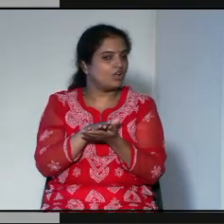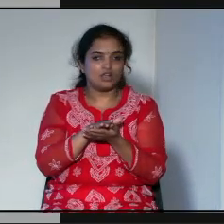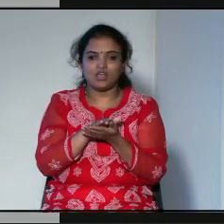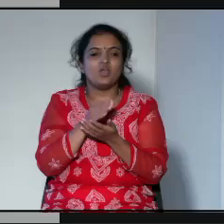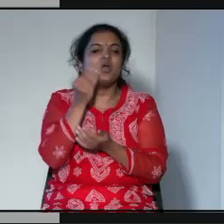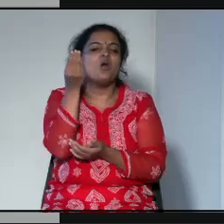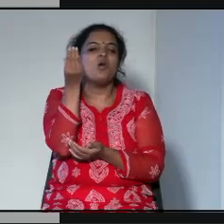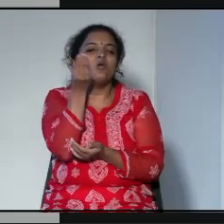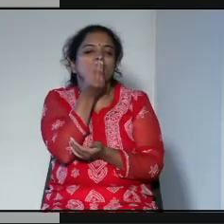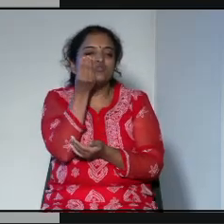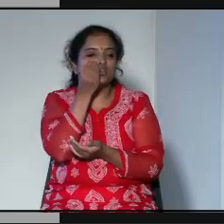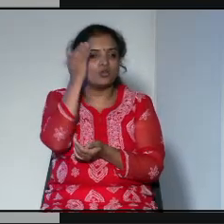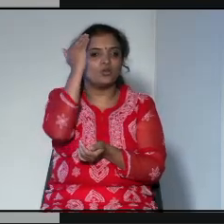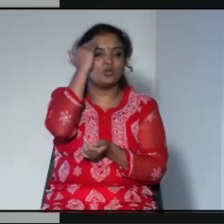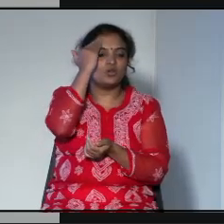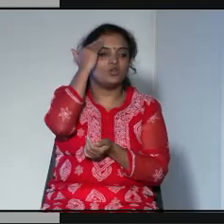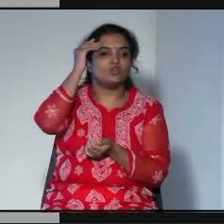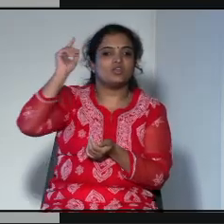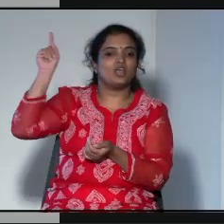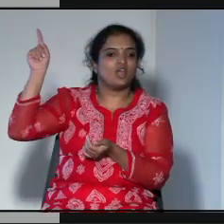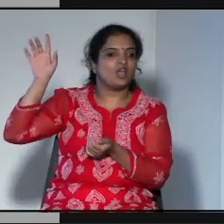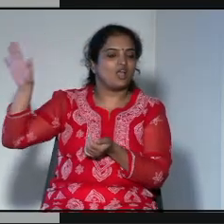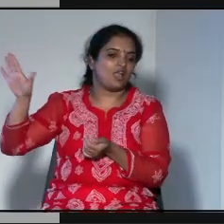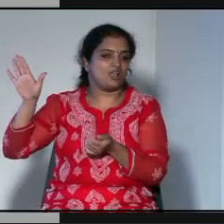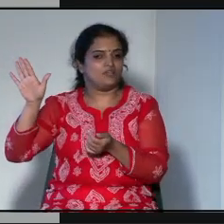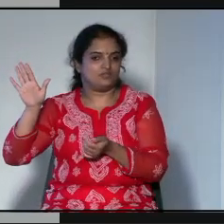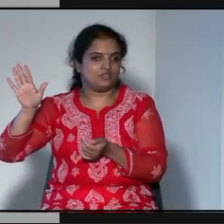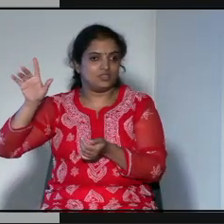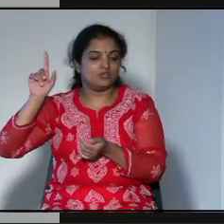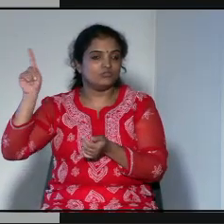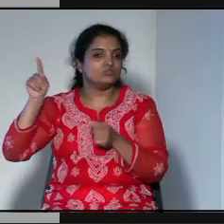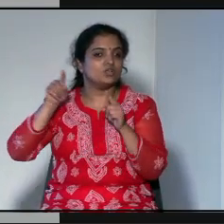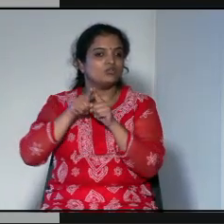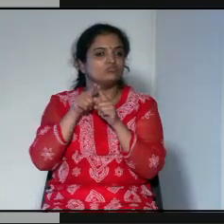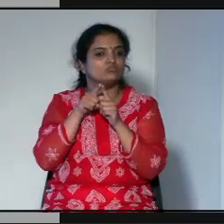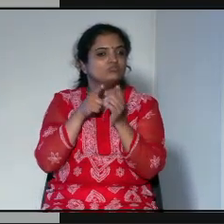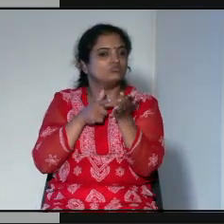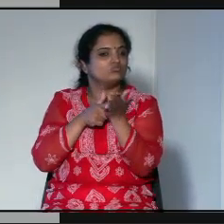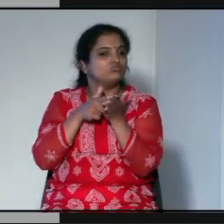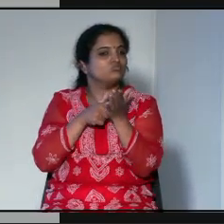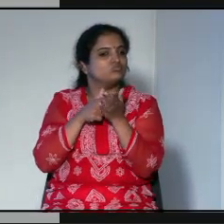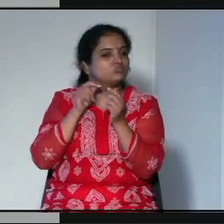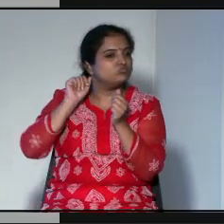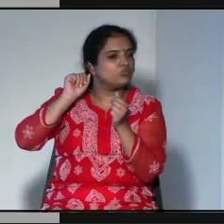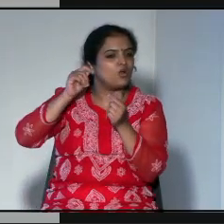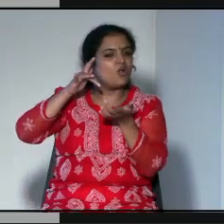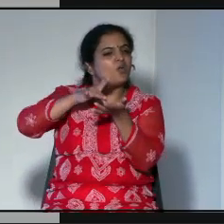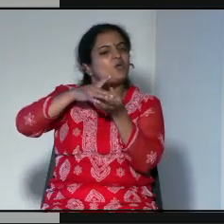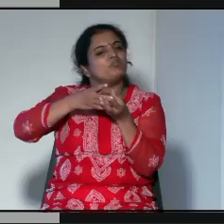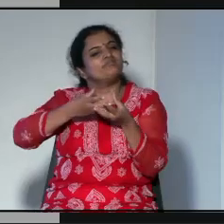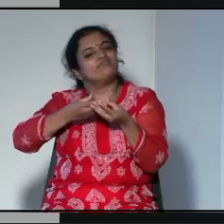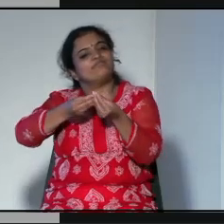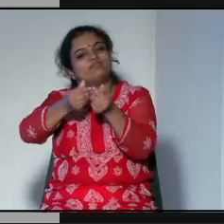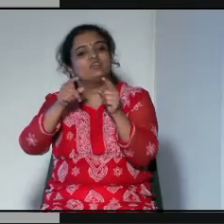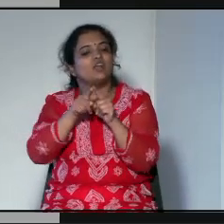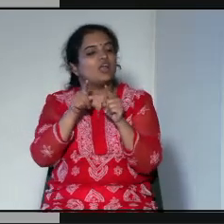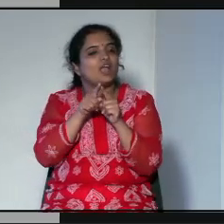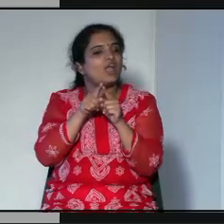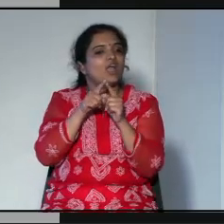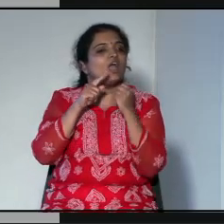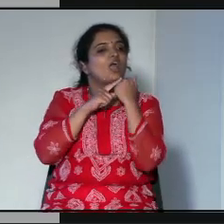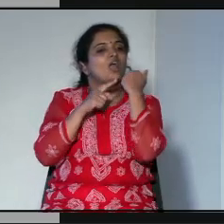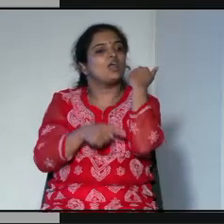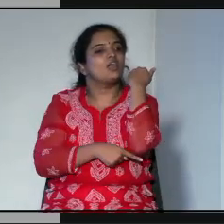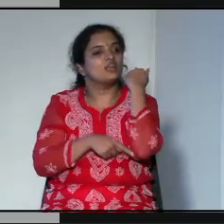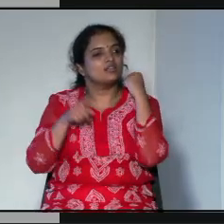few who know make this artistic pilgrimage to this remote hilltop to view Meera Mukherjee's last masterpiece. The